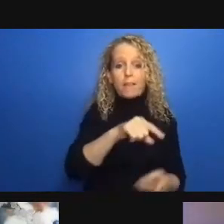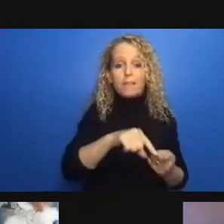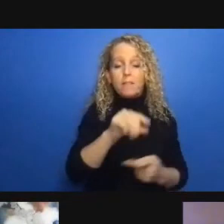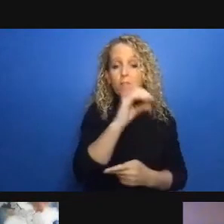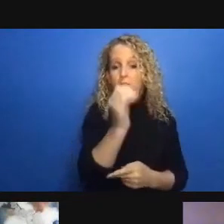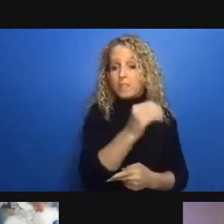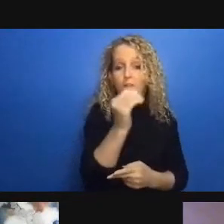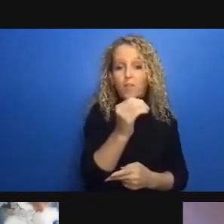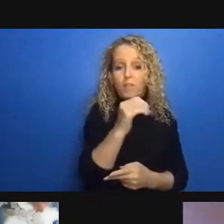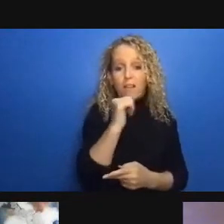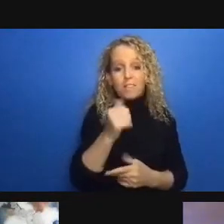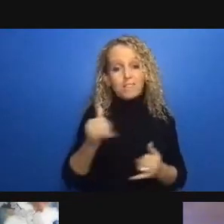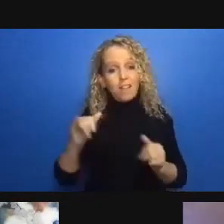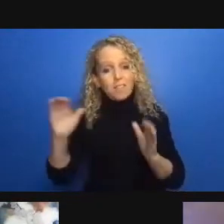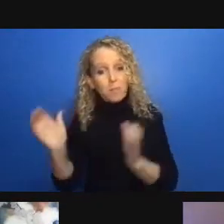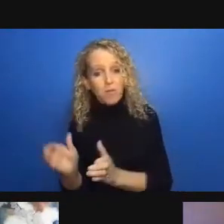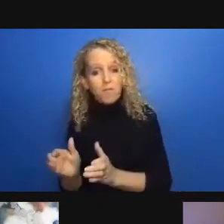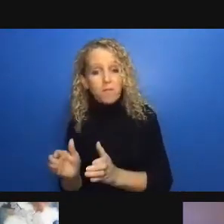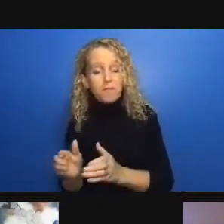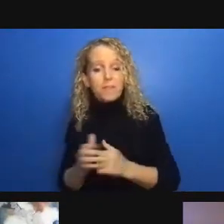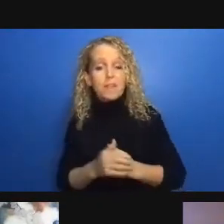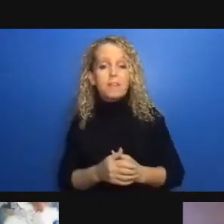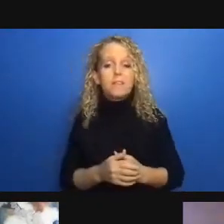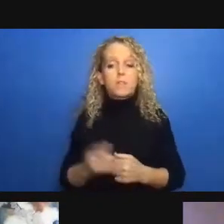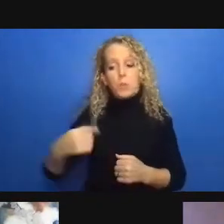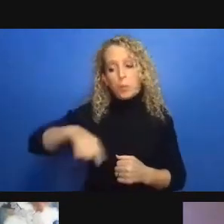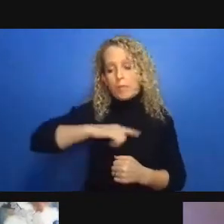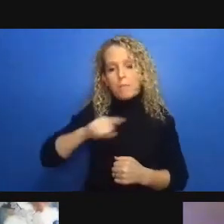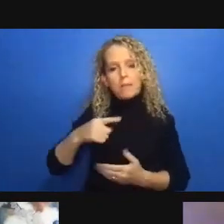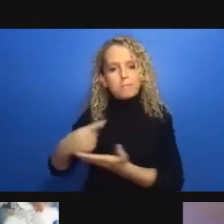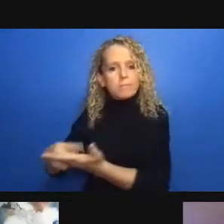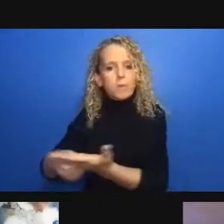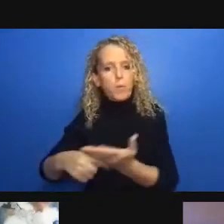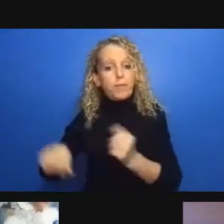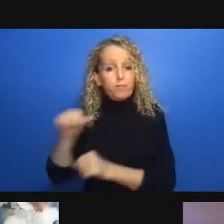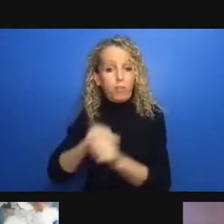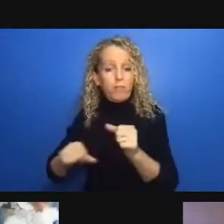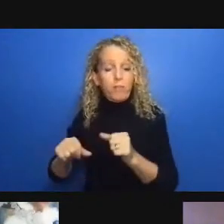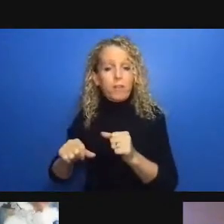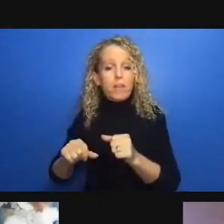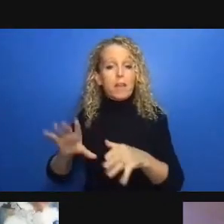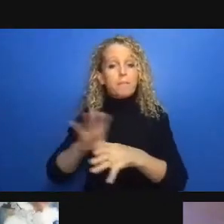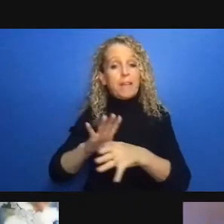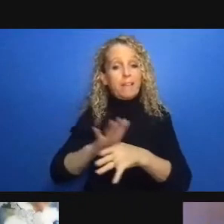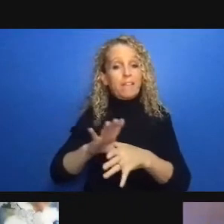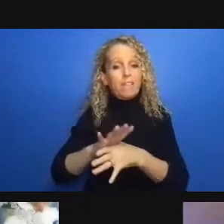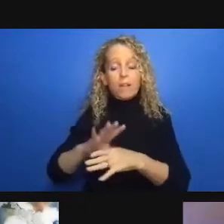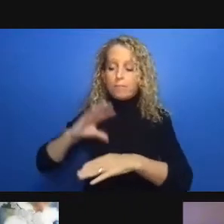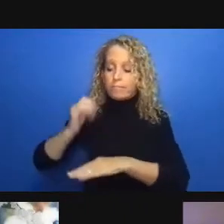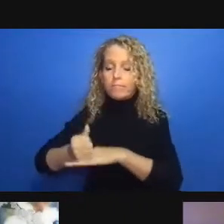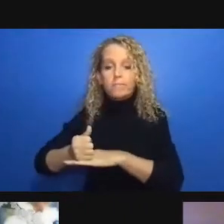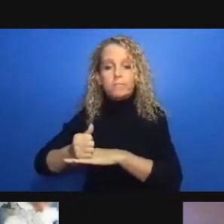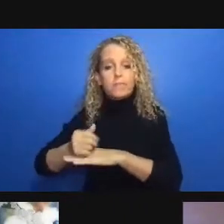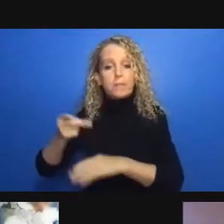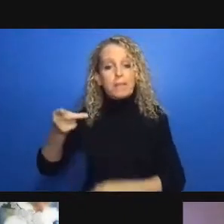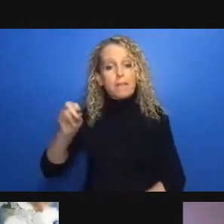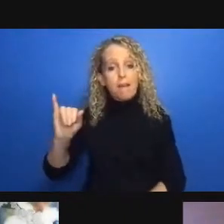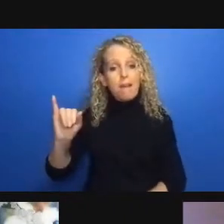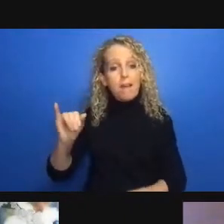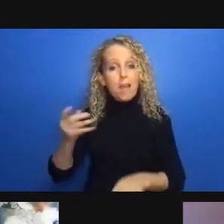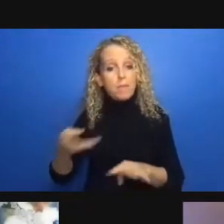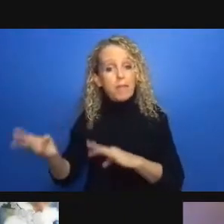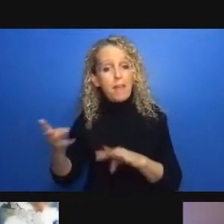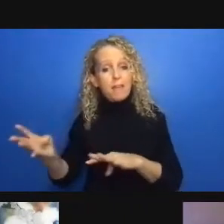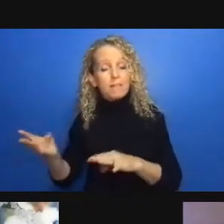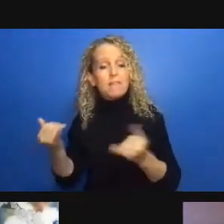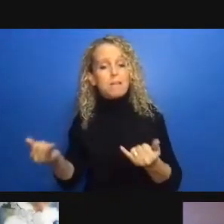you know, what we can be combining efforts on, and the beef industry has done that with the plant and PEI. So, you know, Nova Scotia, what can we take on? What